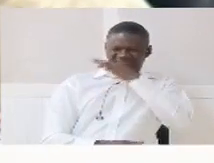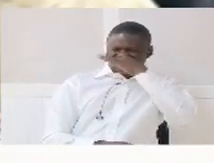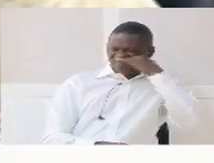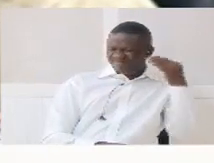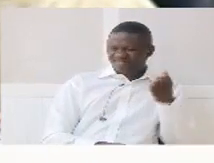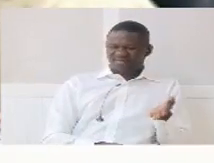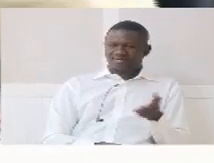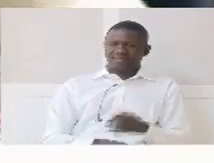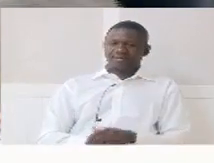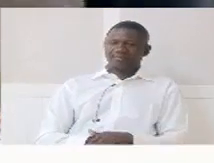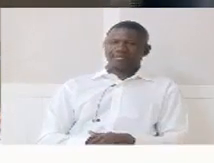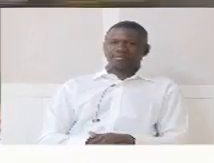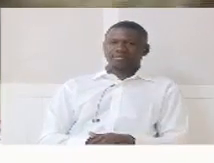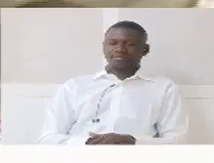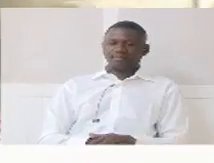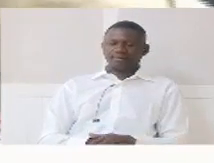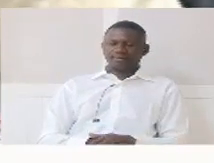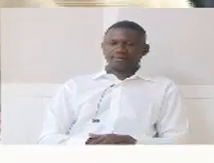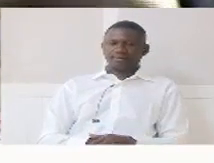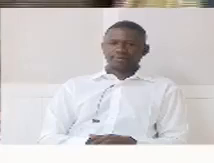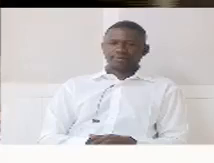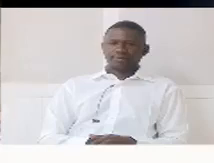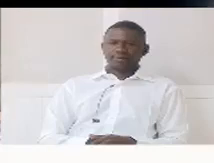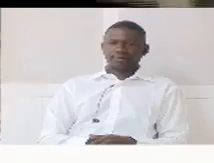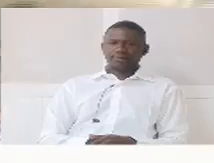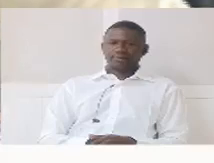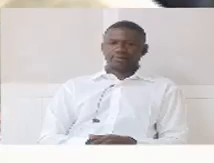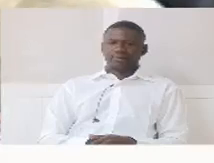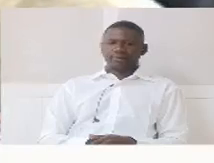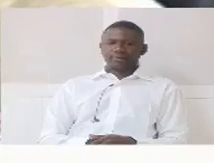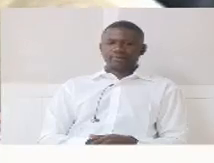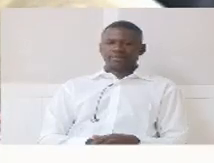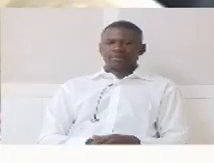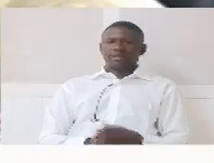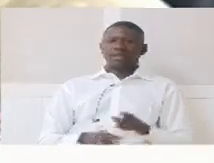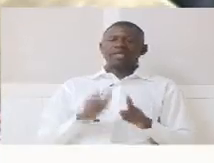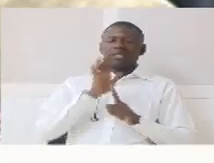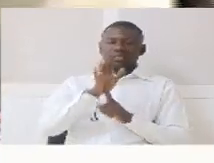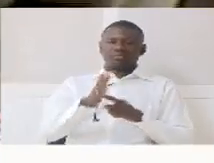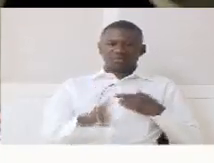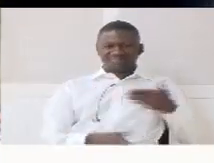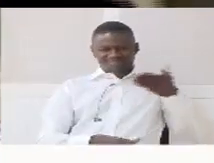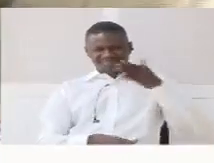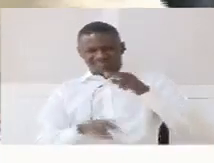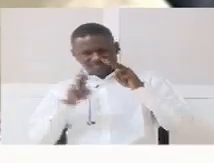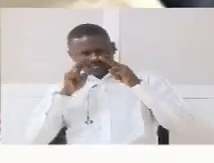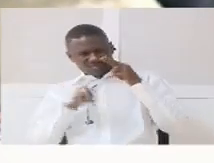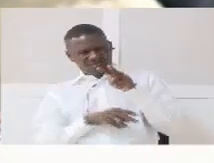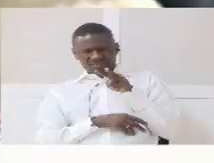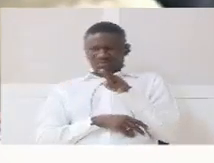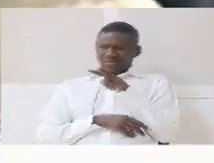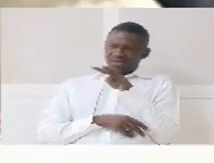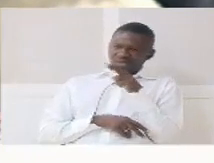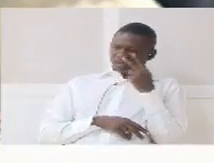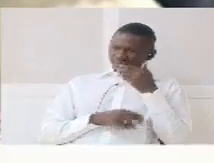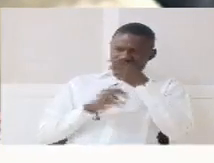the nitar inspection o liber around a lot of plantero to is it if you go to the chamber pot if